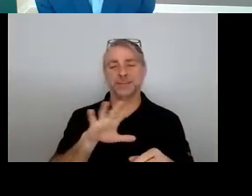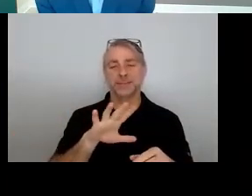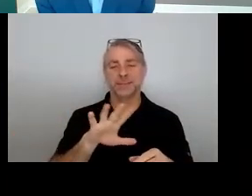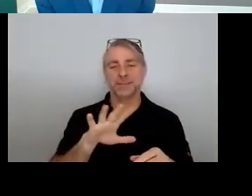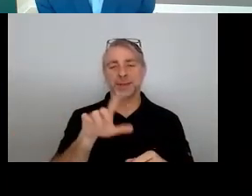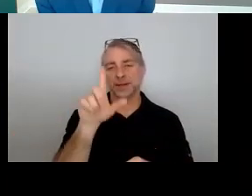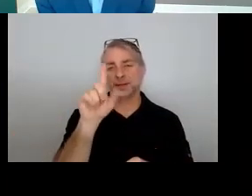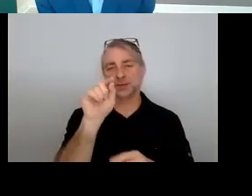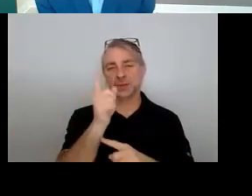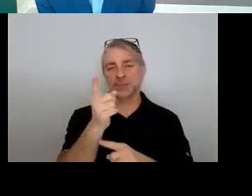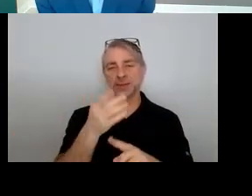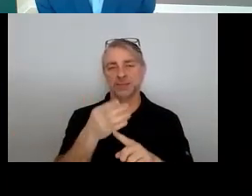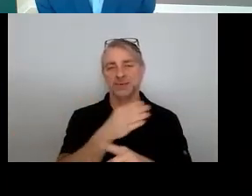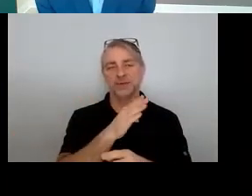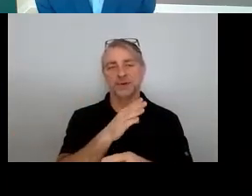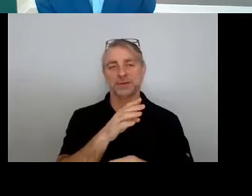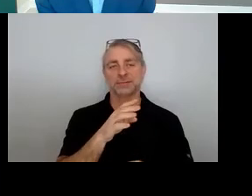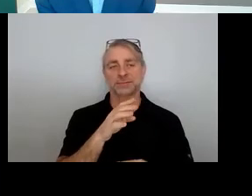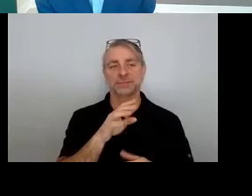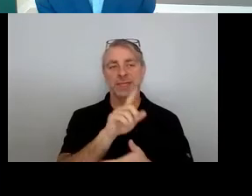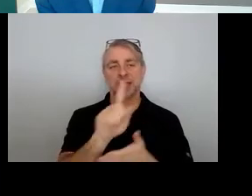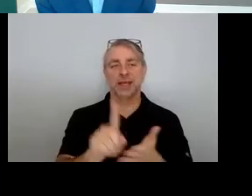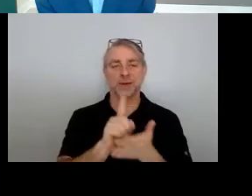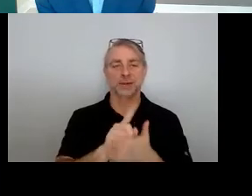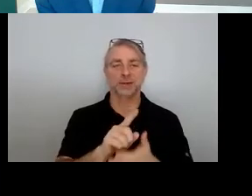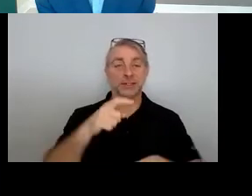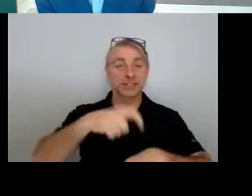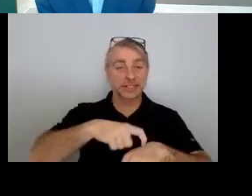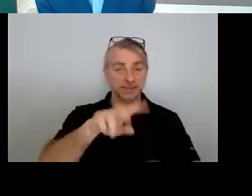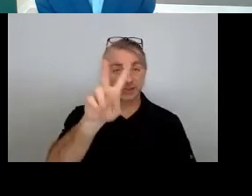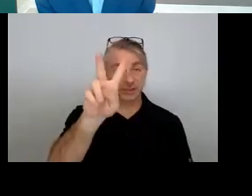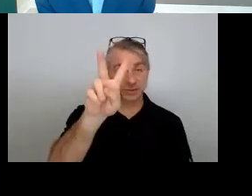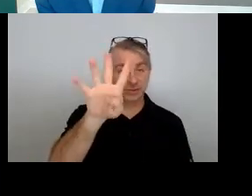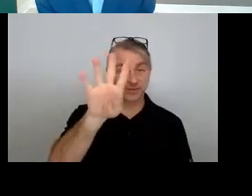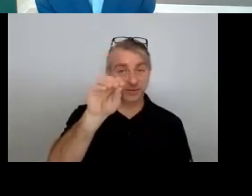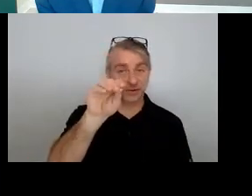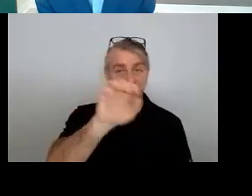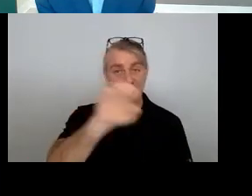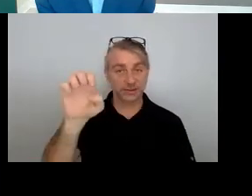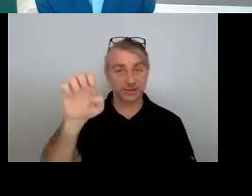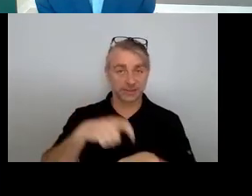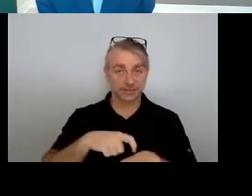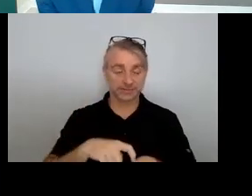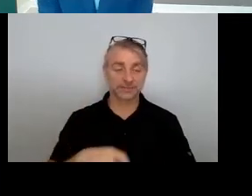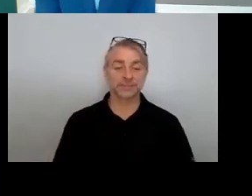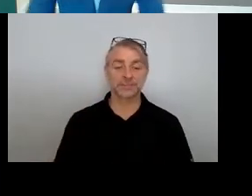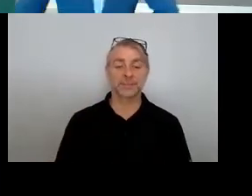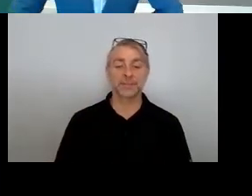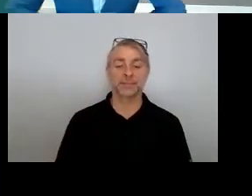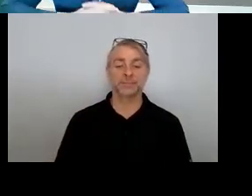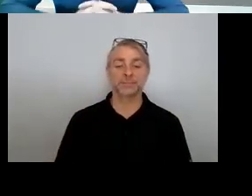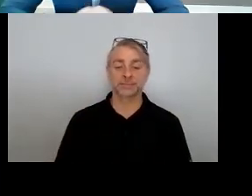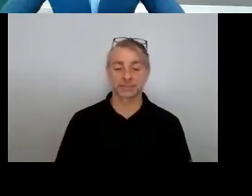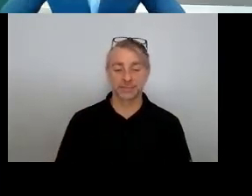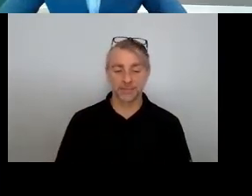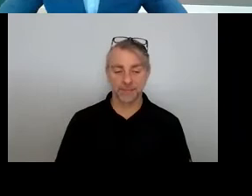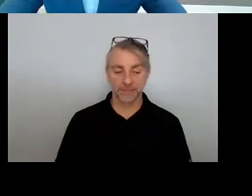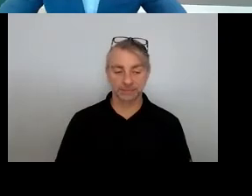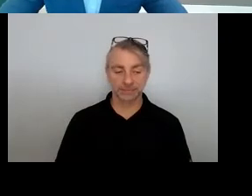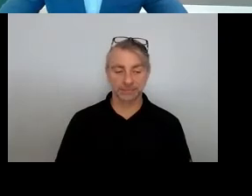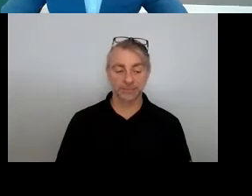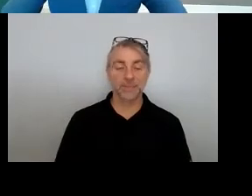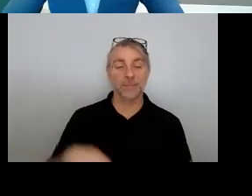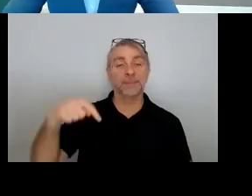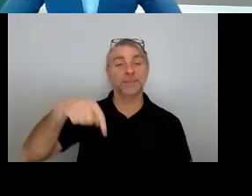so it's 2:40 Eastern time. I just want to say to everyone too that this recording will